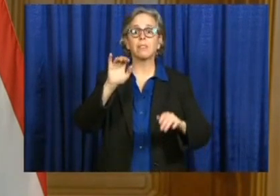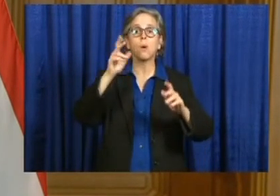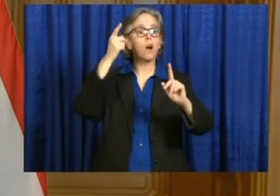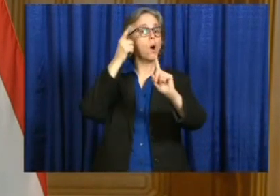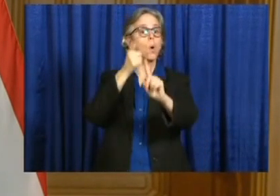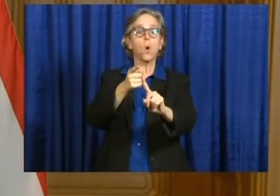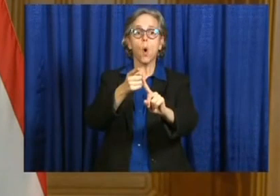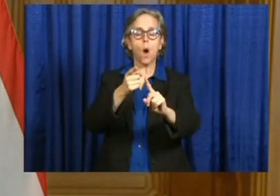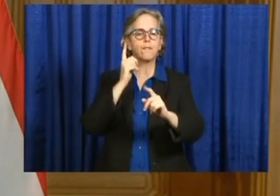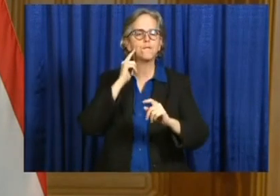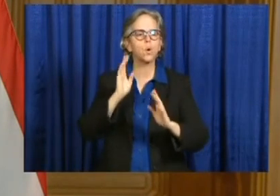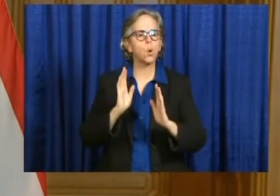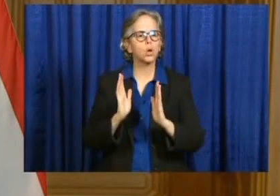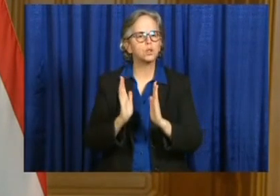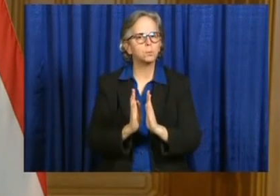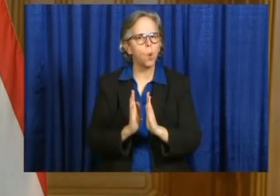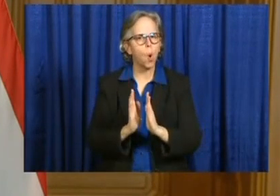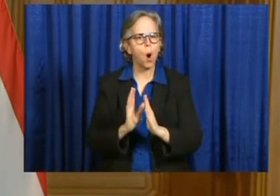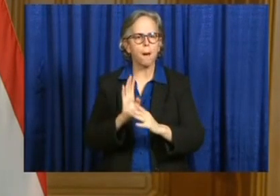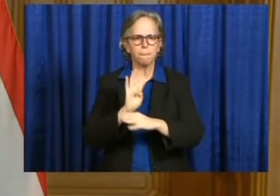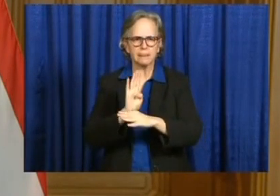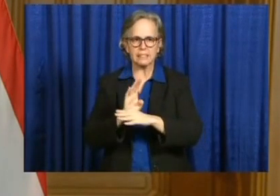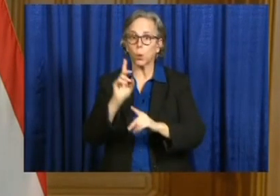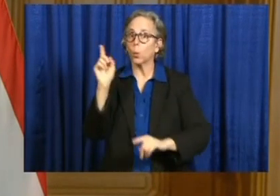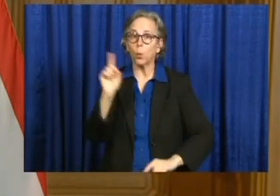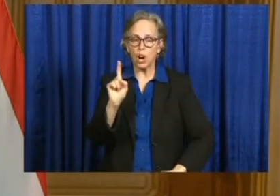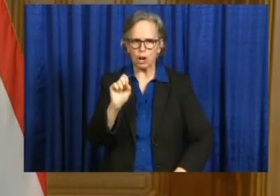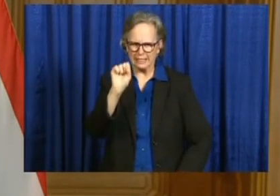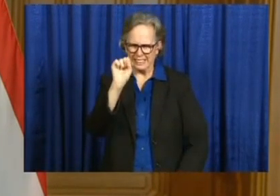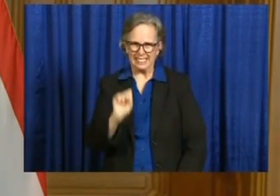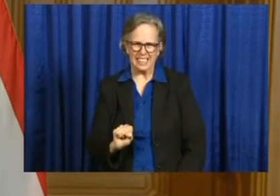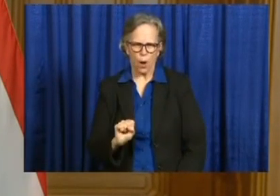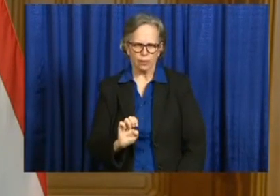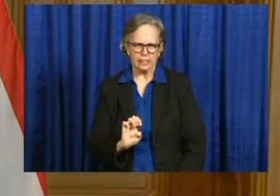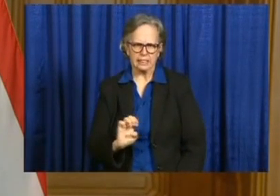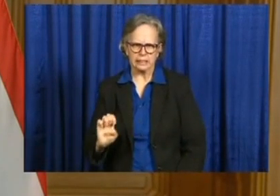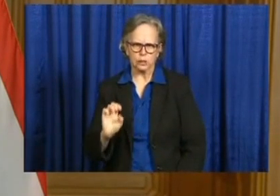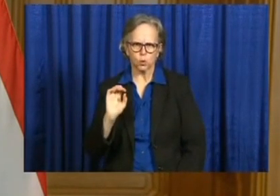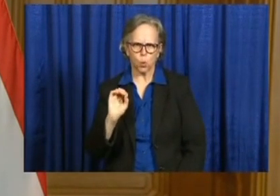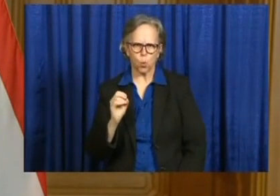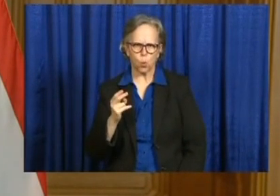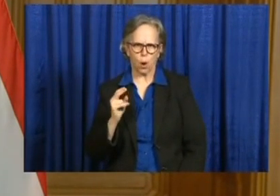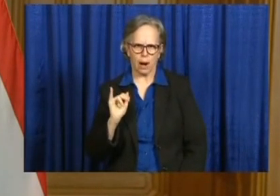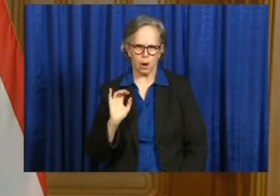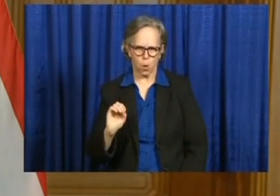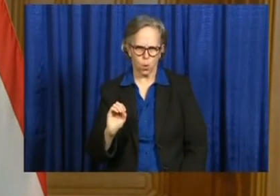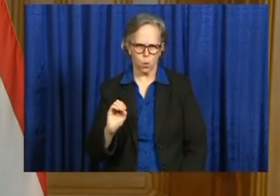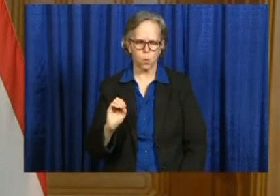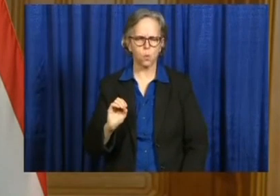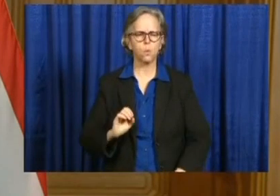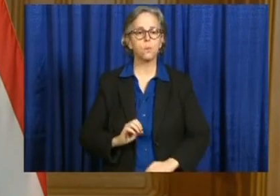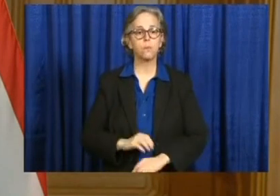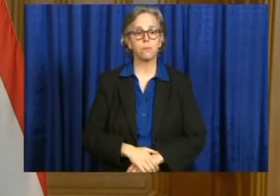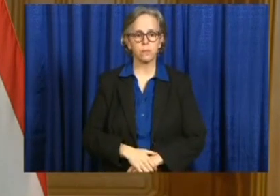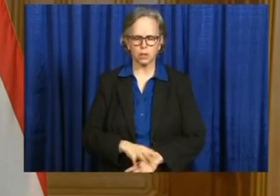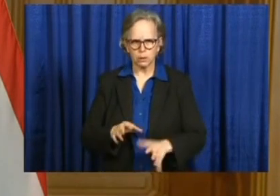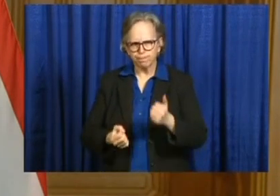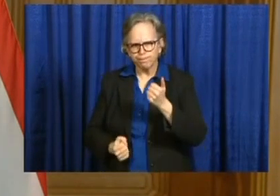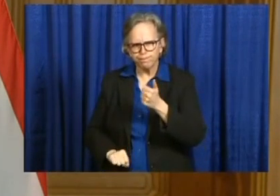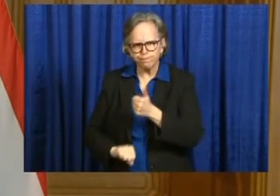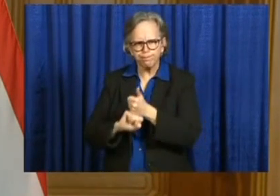Ohio businesses during this COVID-19 outbreak and create sustainable growth for the region beyond the